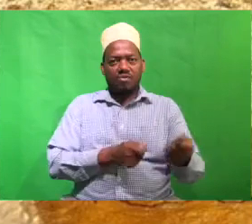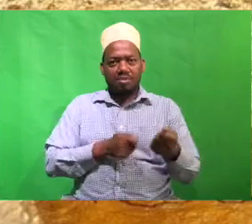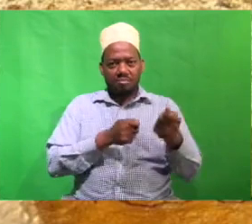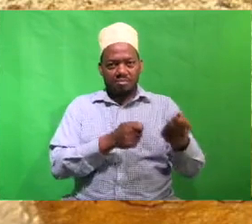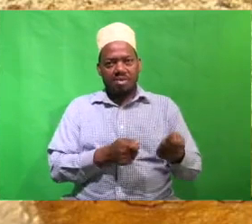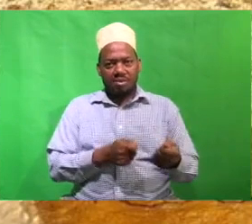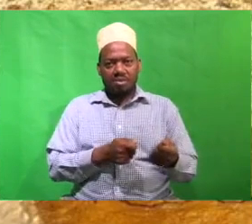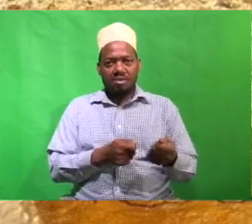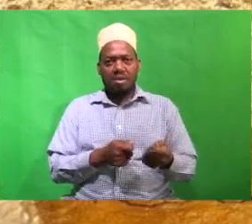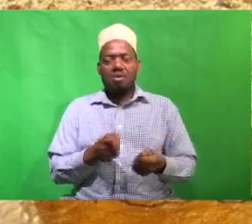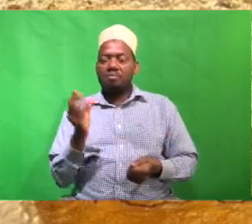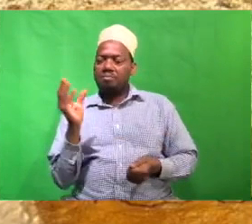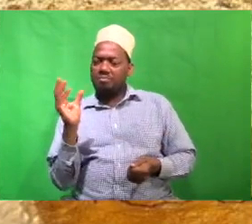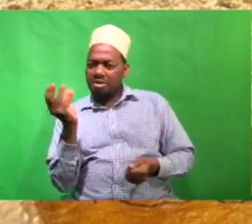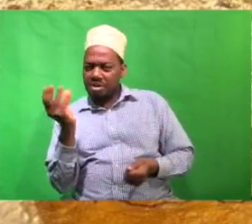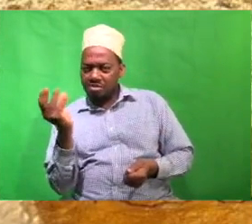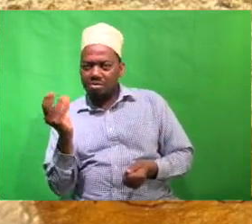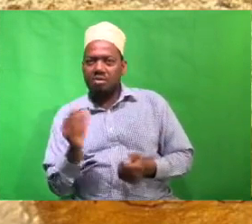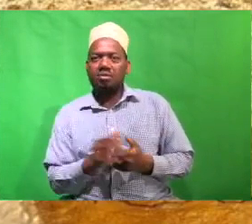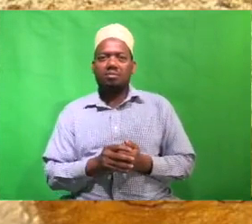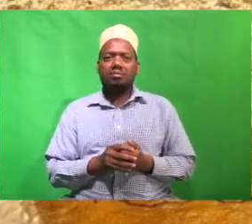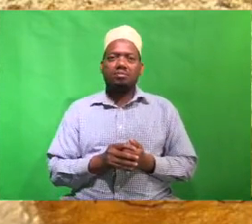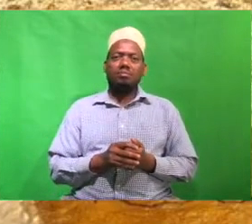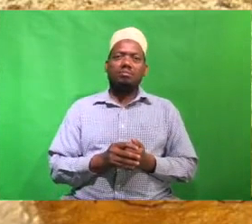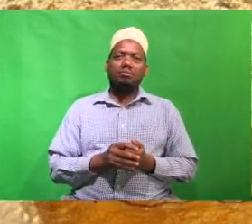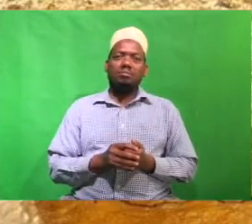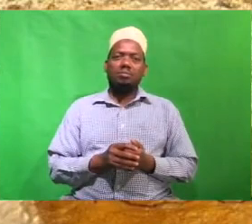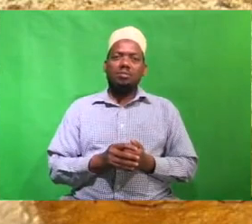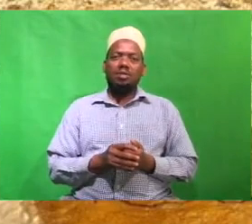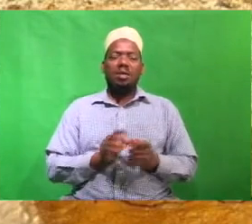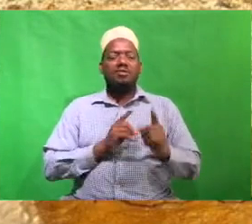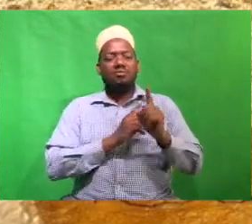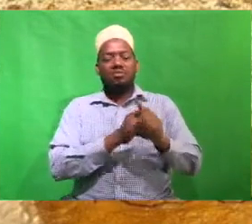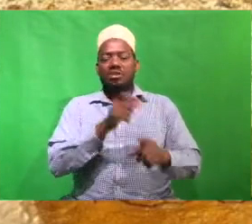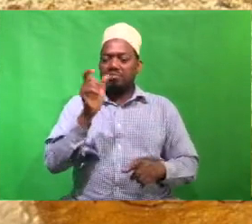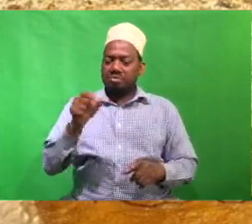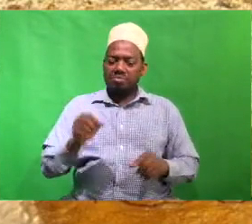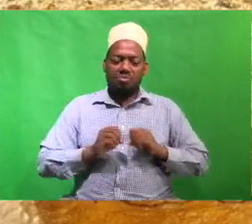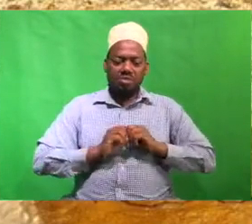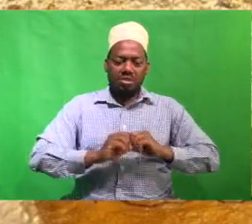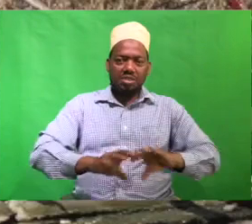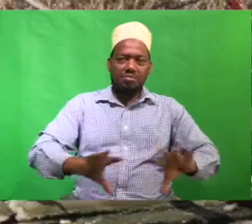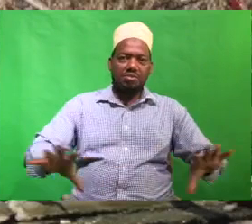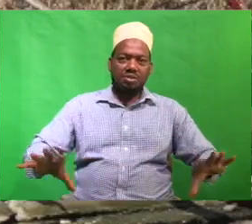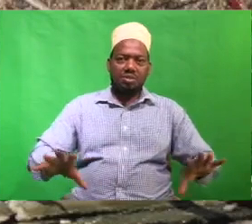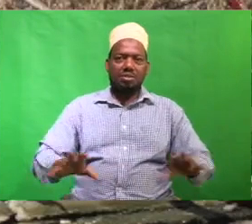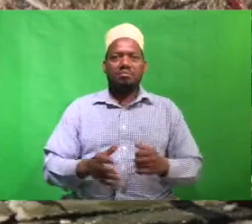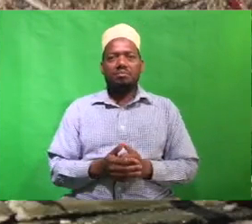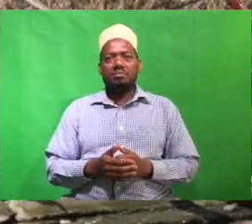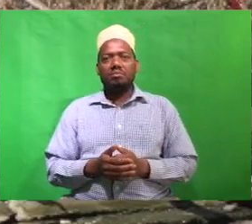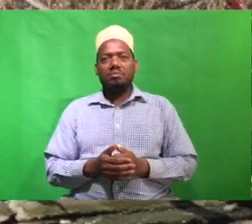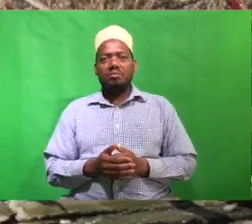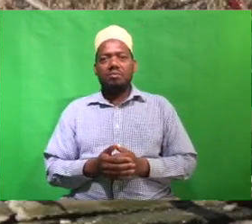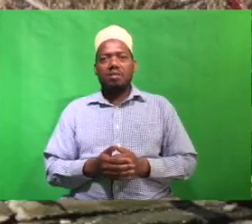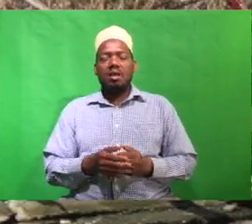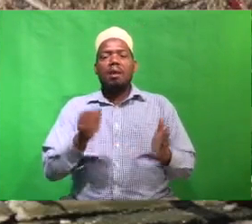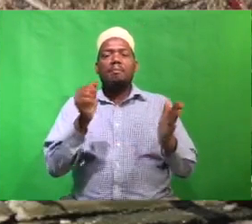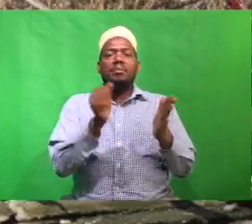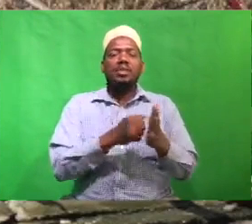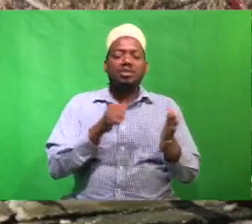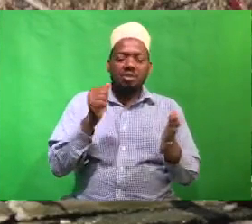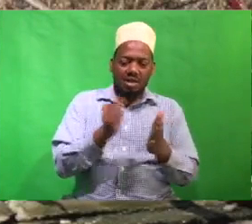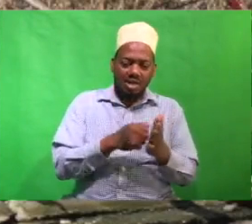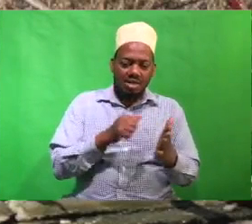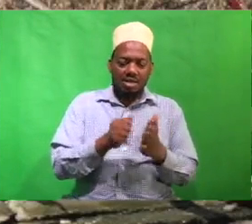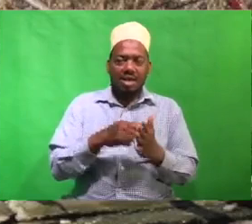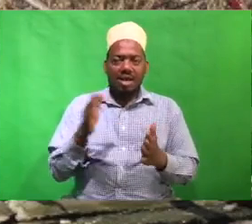influenced. A mineral, my student, also can influence the people to distribute. Natural hazards. The different